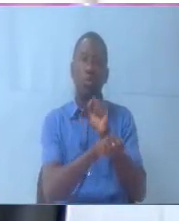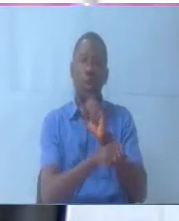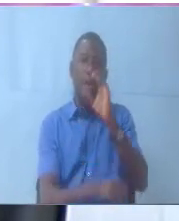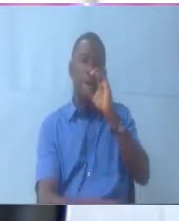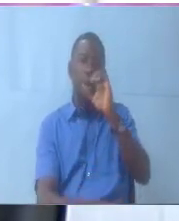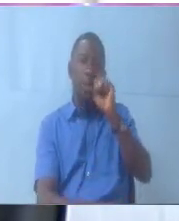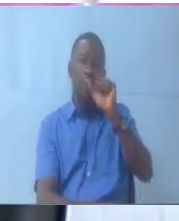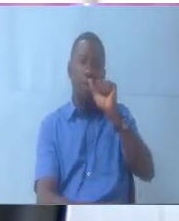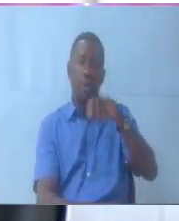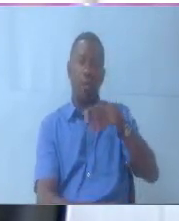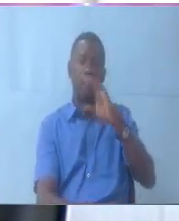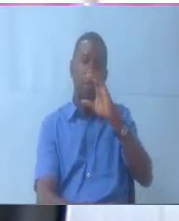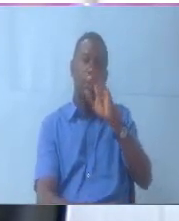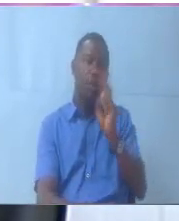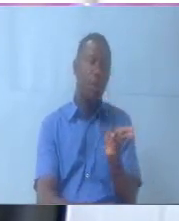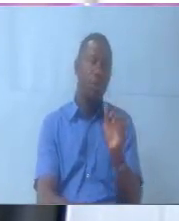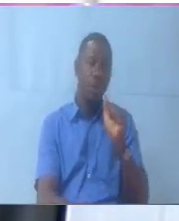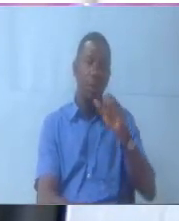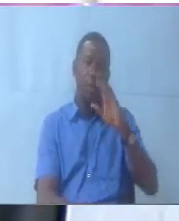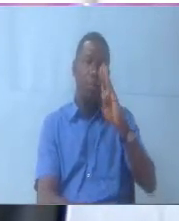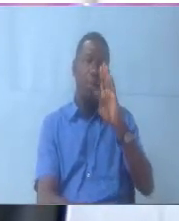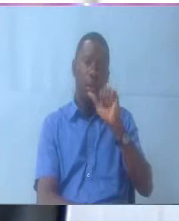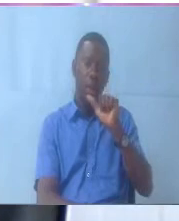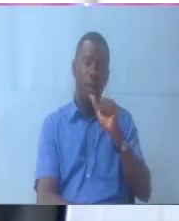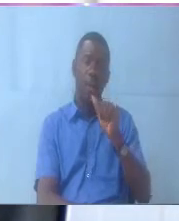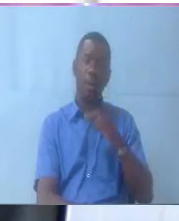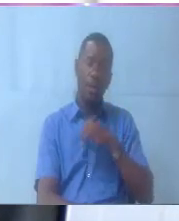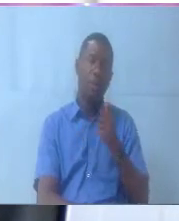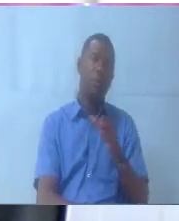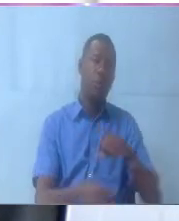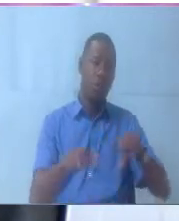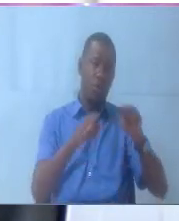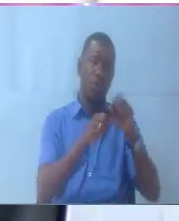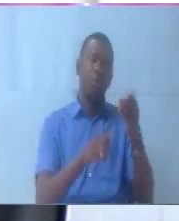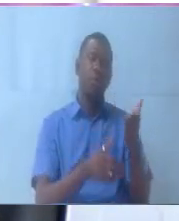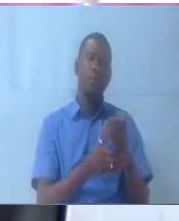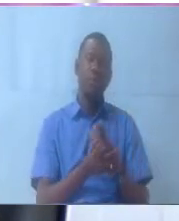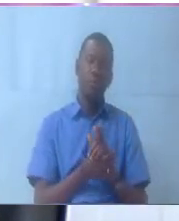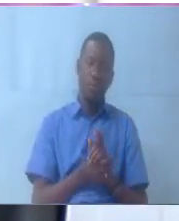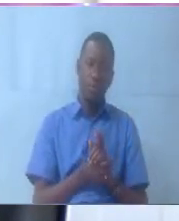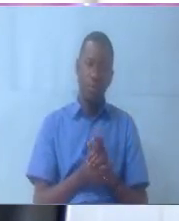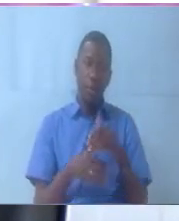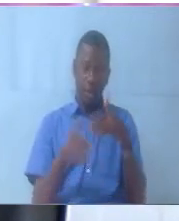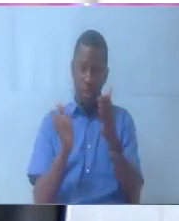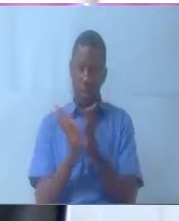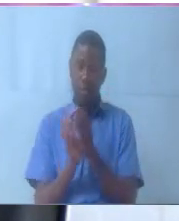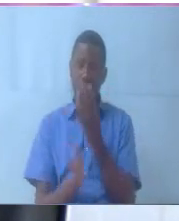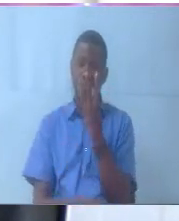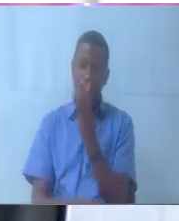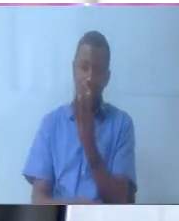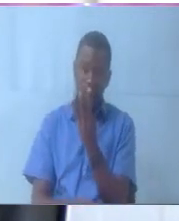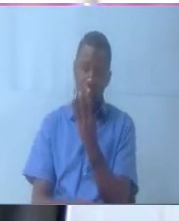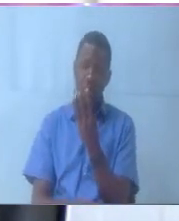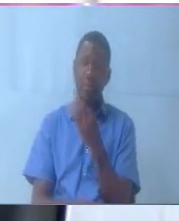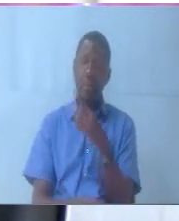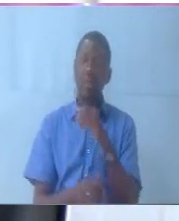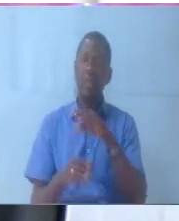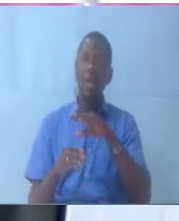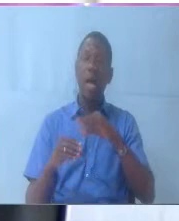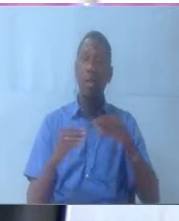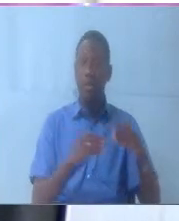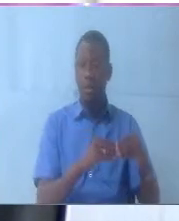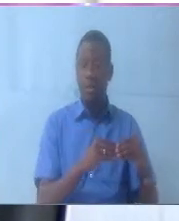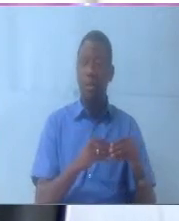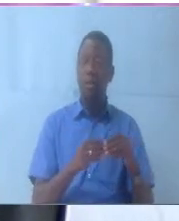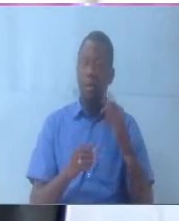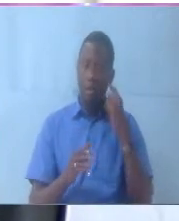Sanchaba etc. ana nyon ko tangolu Section 4 of the said act bundana ni njango ni loi koto provides that we nyina